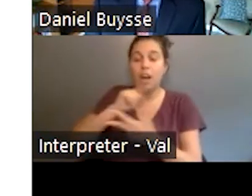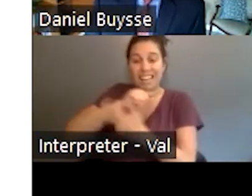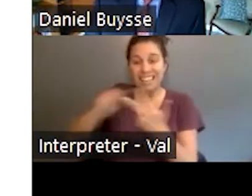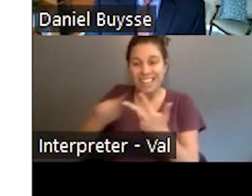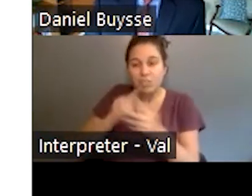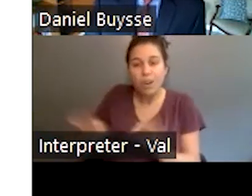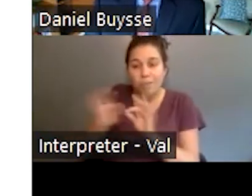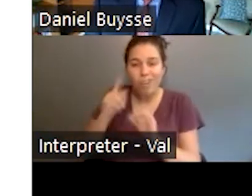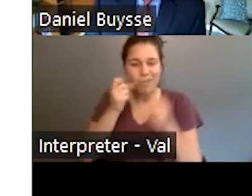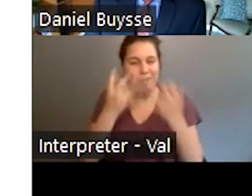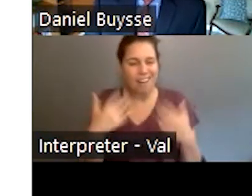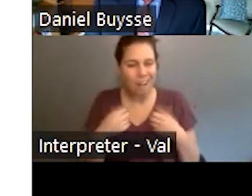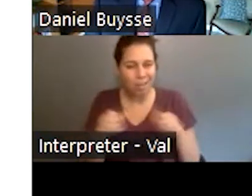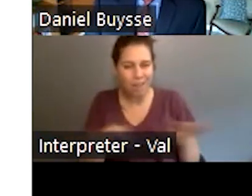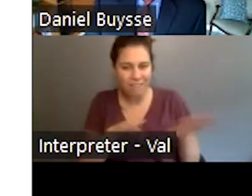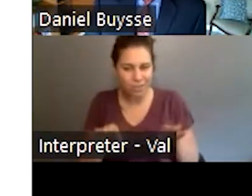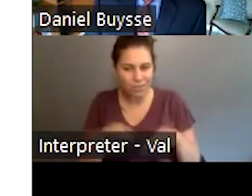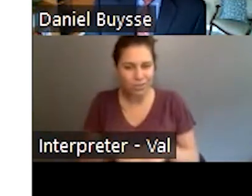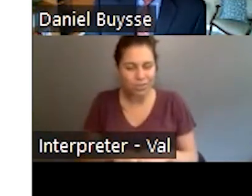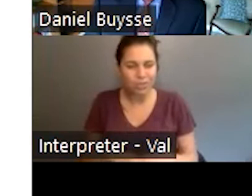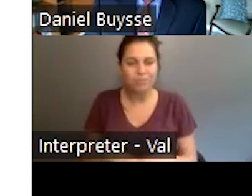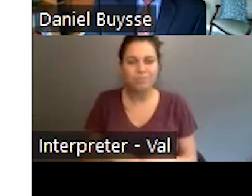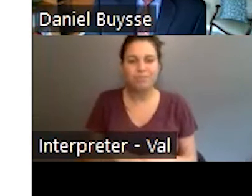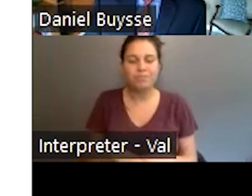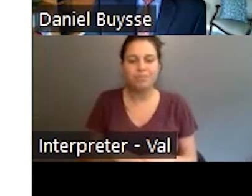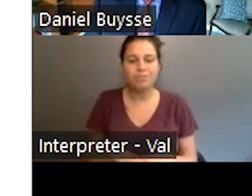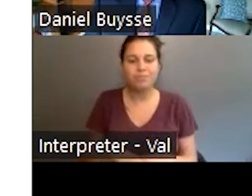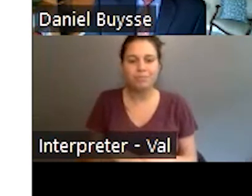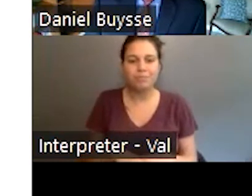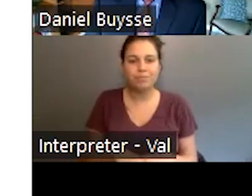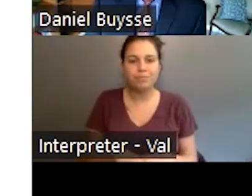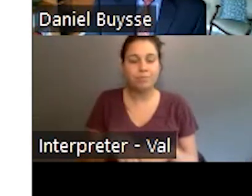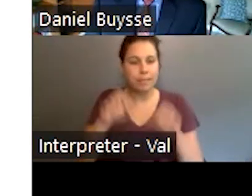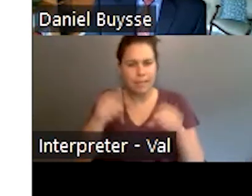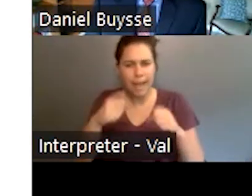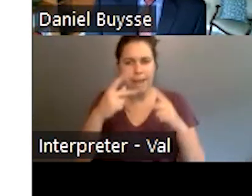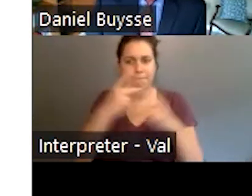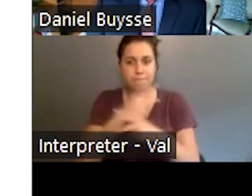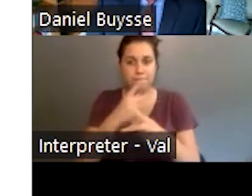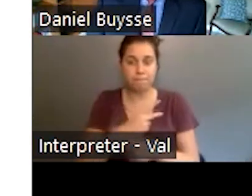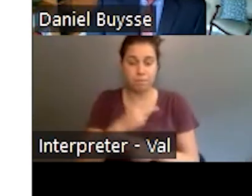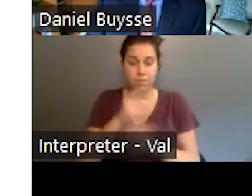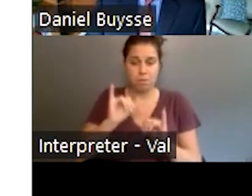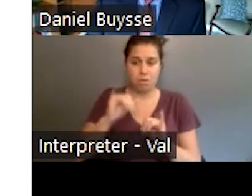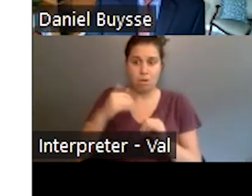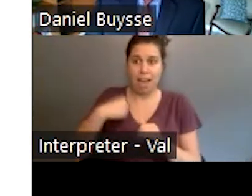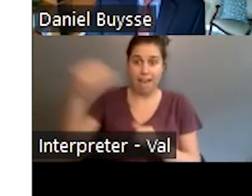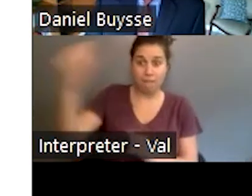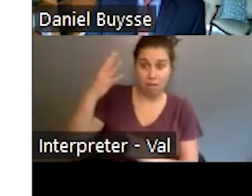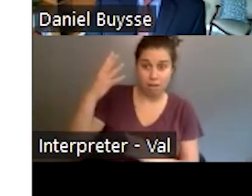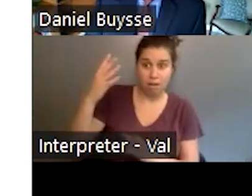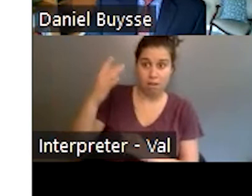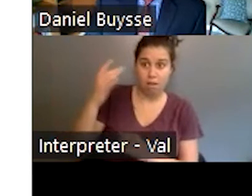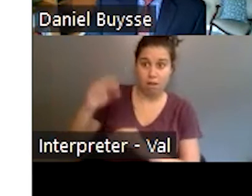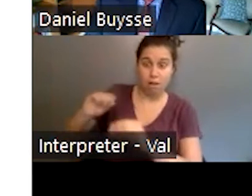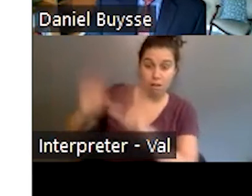health behaviors as well. So we can determine when we get light and dark exposure, how much light and dark